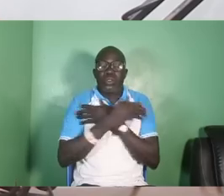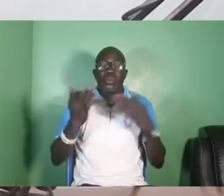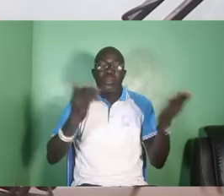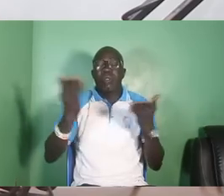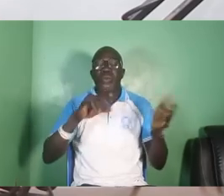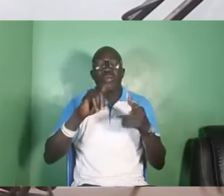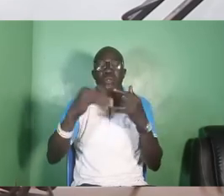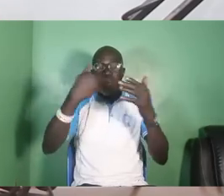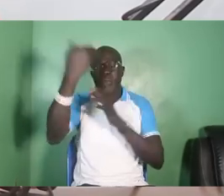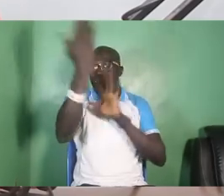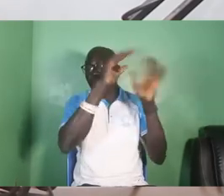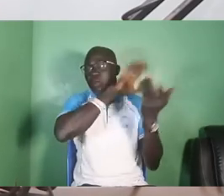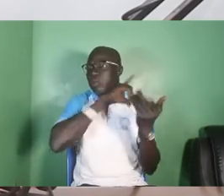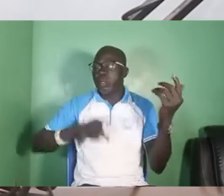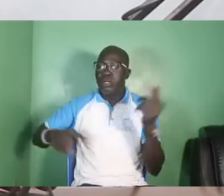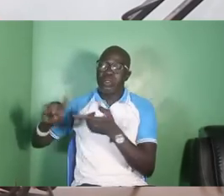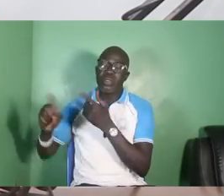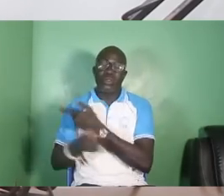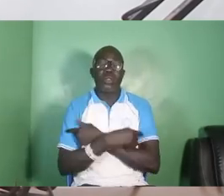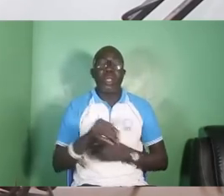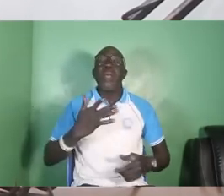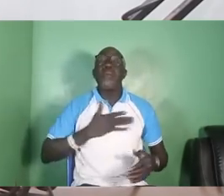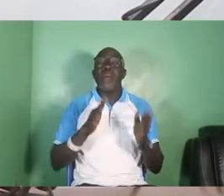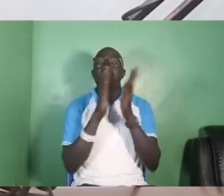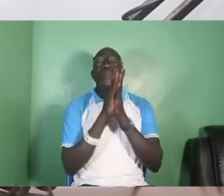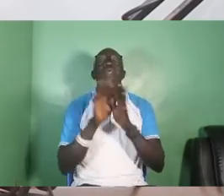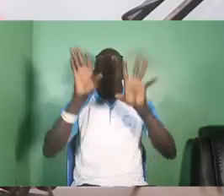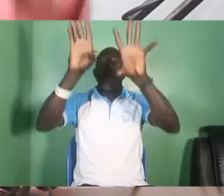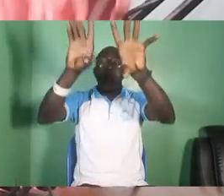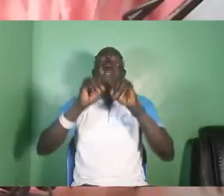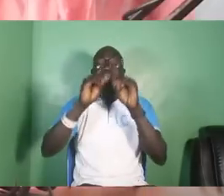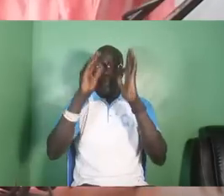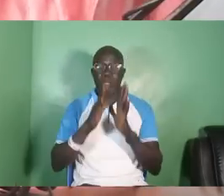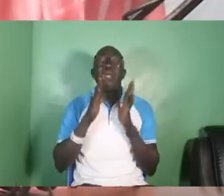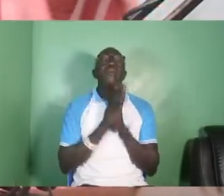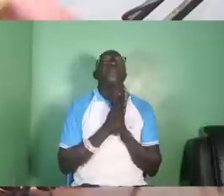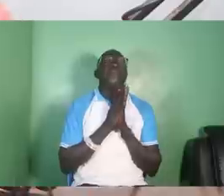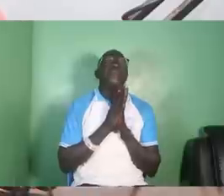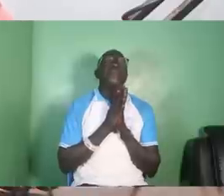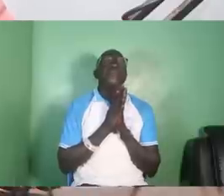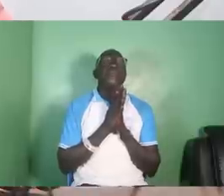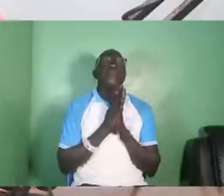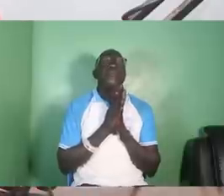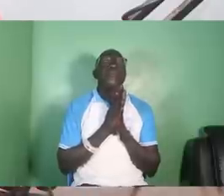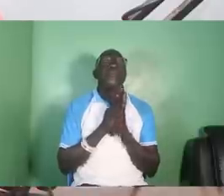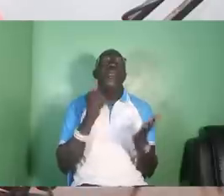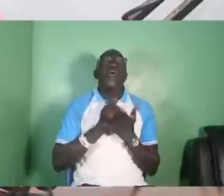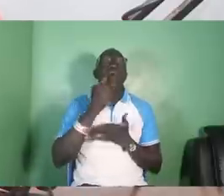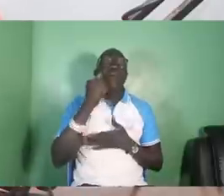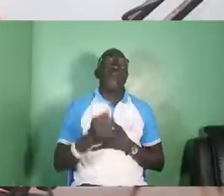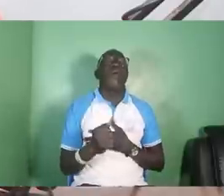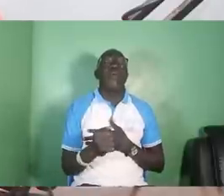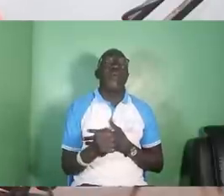ijose mi ni waju Oluwa loni. Ninu ijose mi ni waju Oluwa loni. Before the Lord today. Adura mi. Amen. Amen. Amen. Amen. Amen. Amen. Amen. Amen. Amen. Amen.